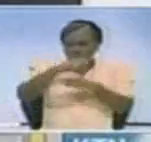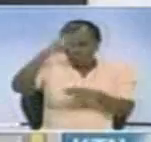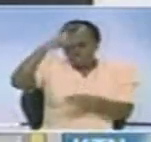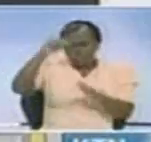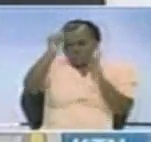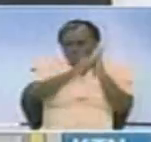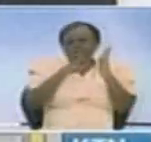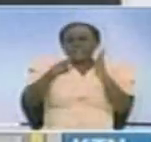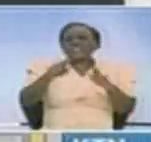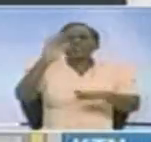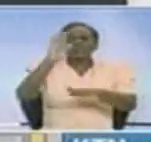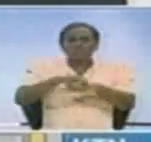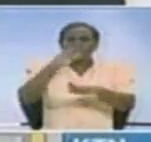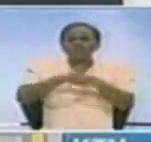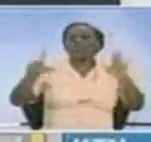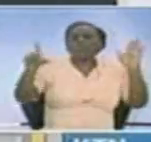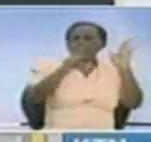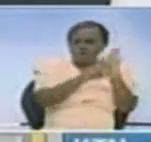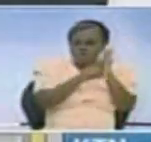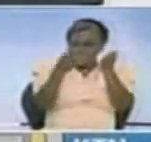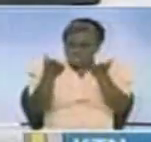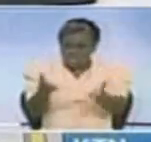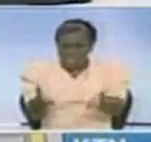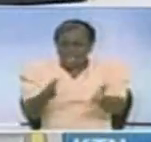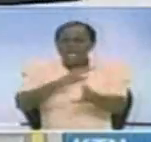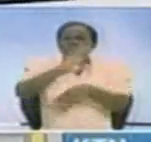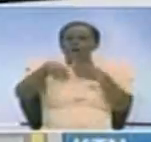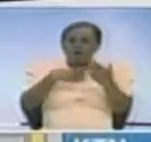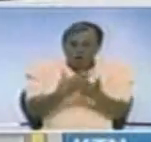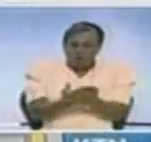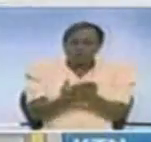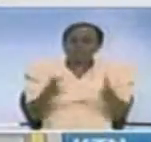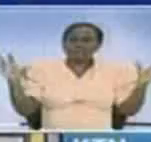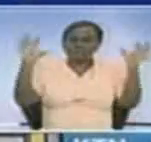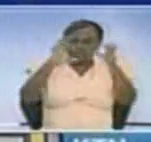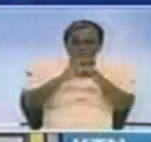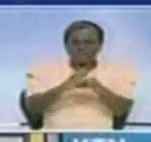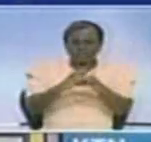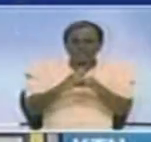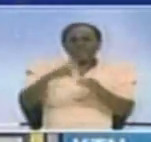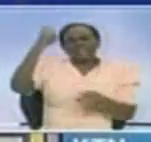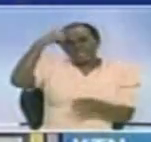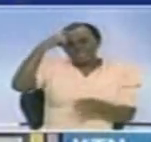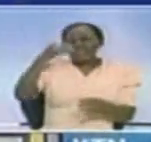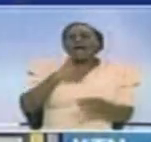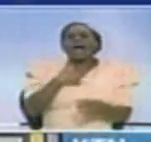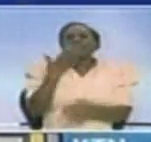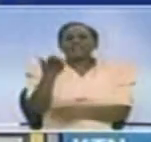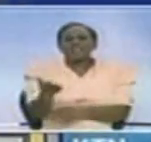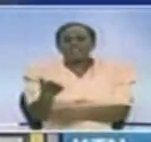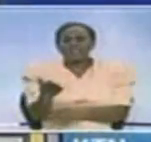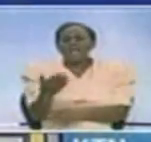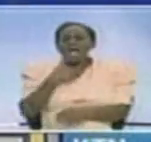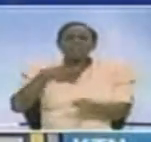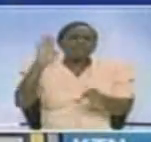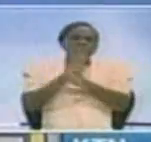are fine pieces of legislation which actually hang together. They make a lot of sense, but we're not implementing anything. All right, so we have so